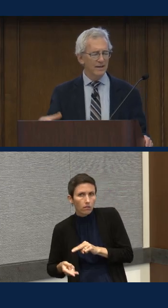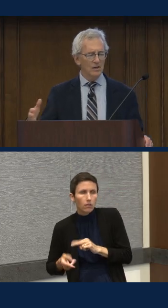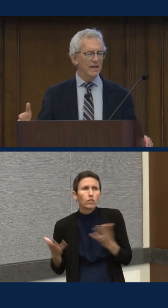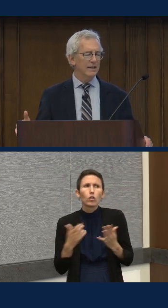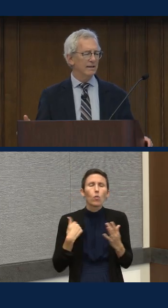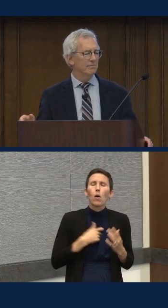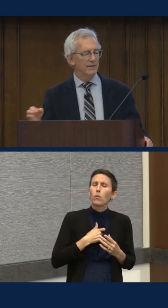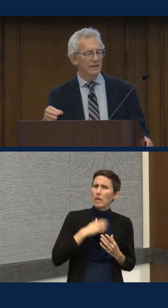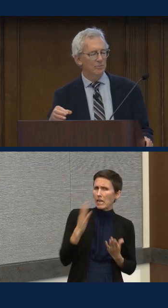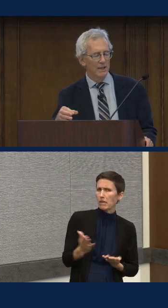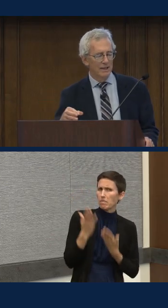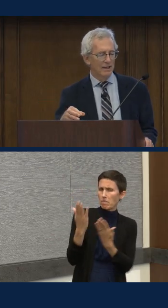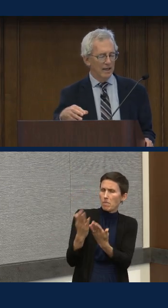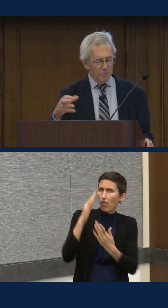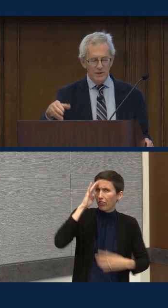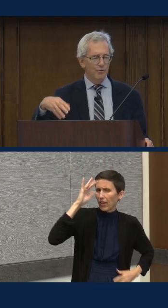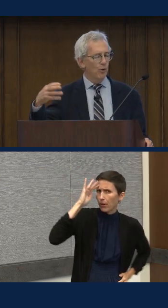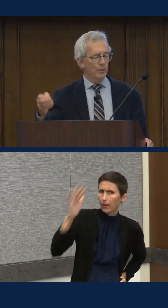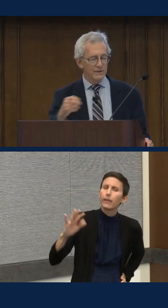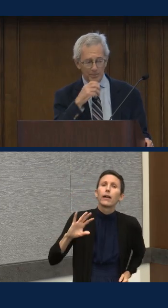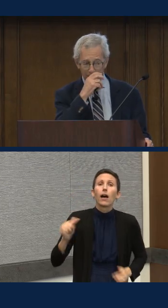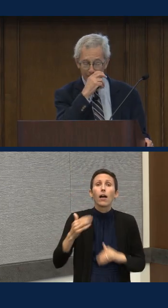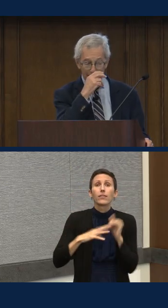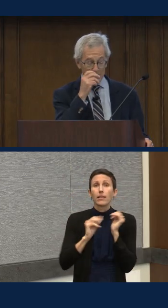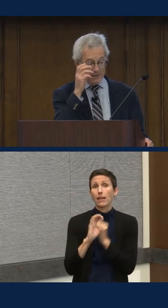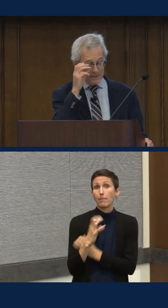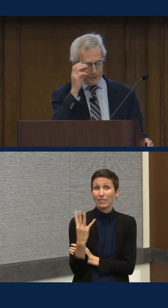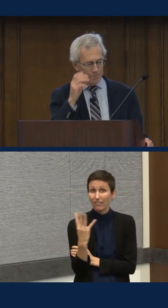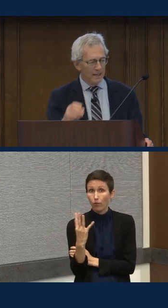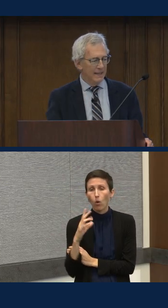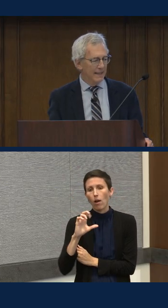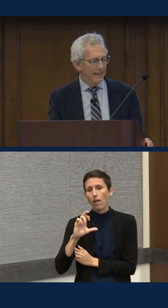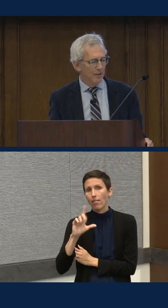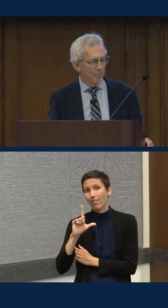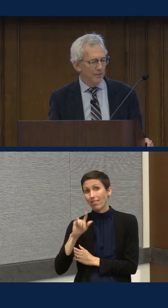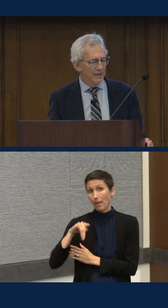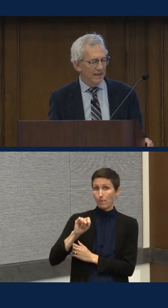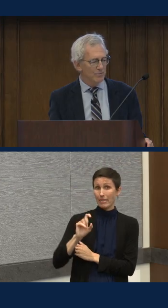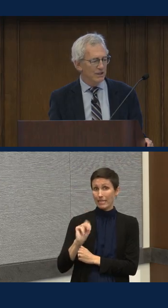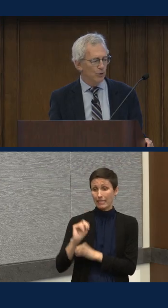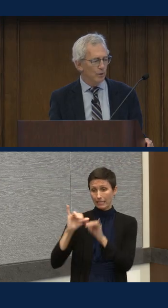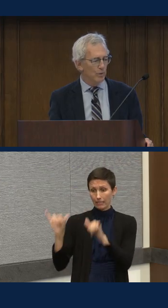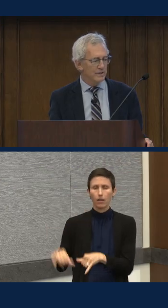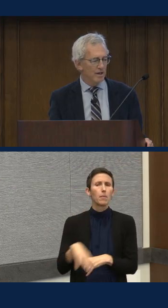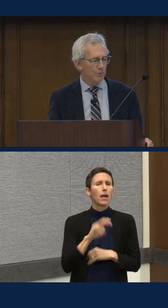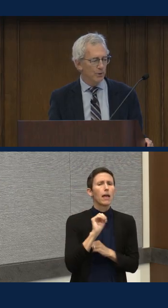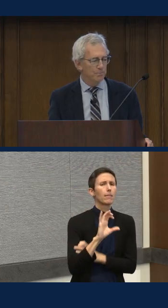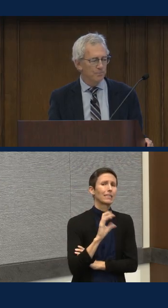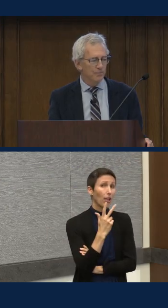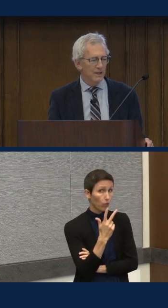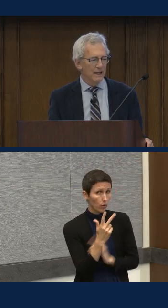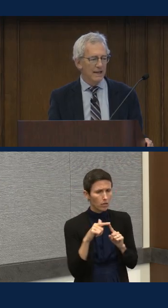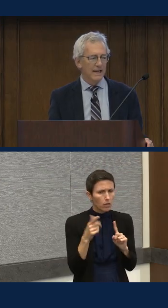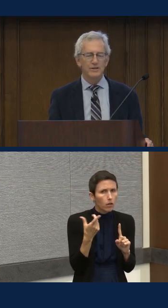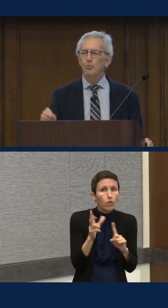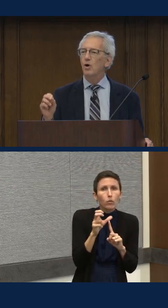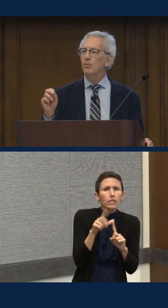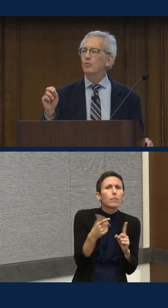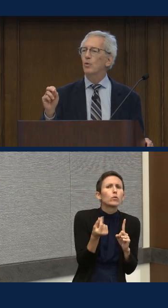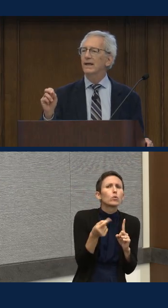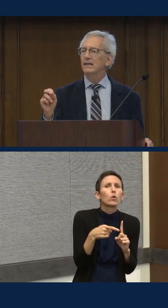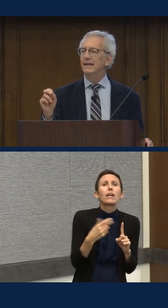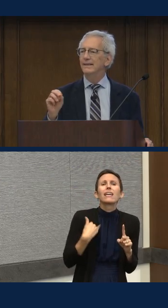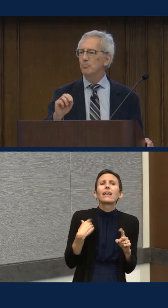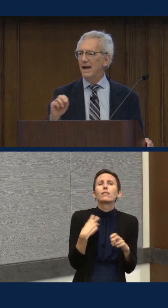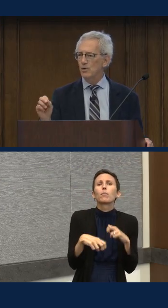is that unlike the MC4 receptor and leptin system, the MC3 receptor has a